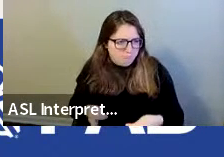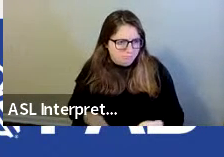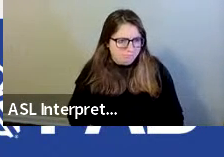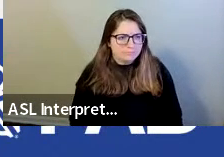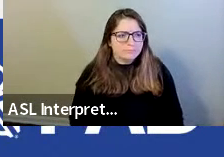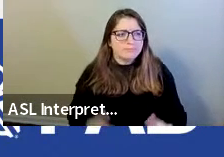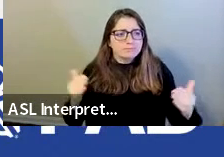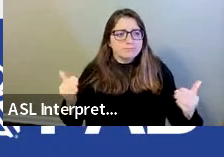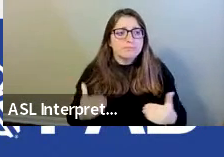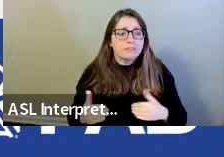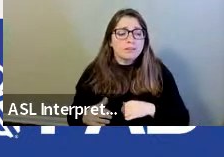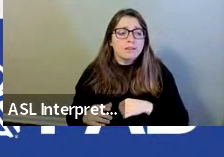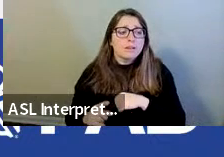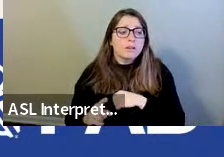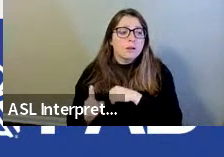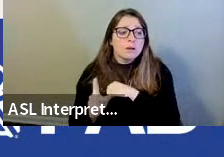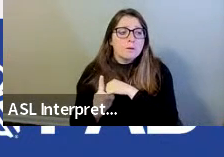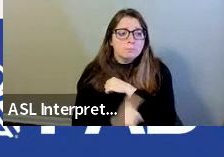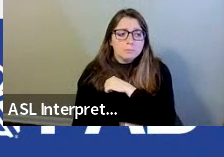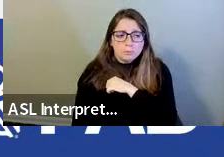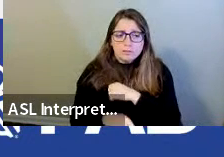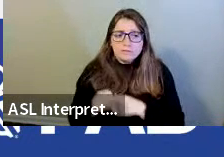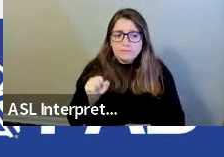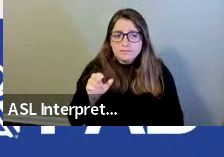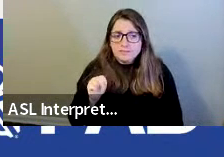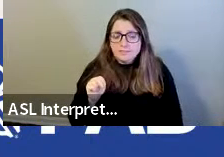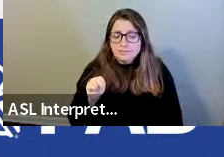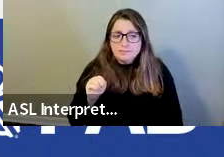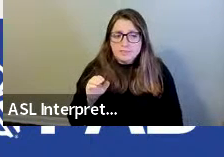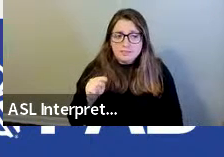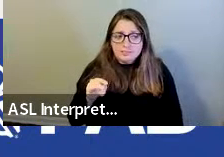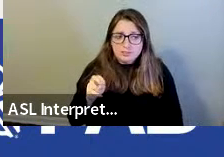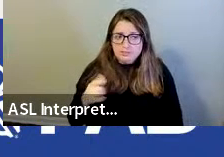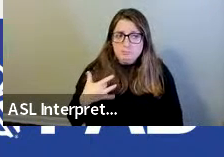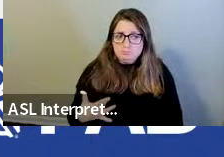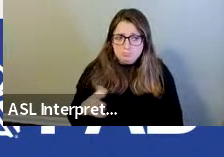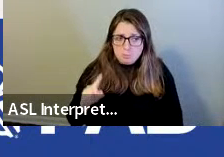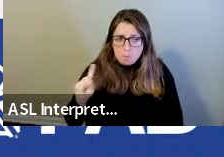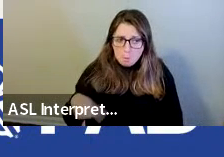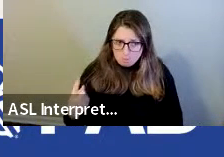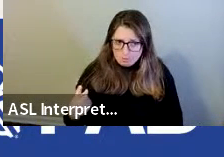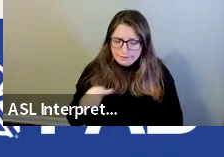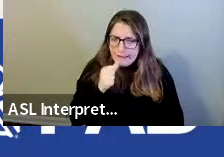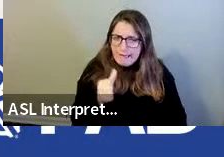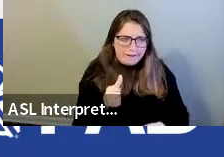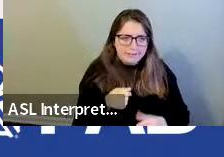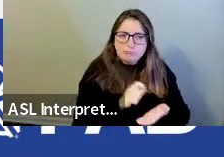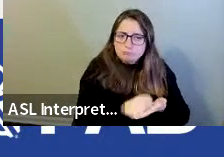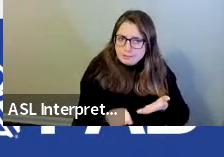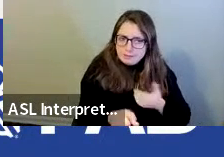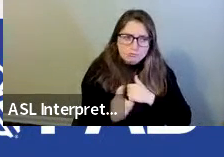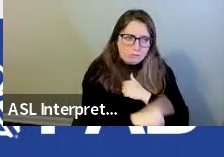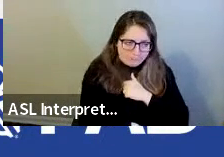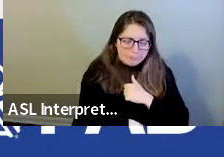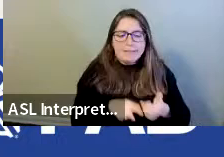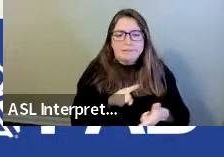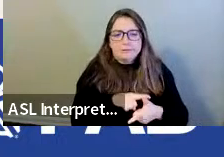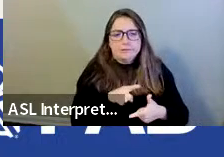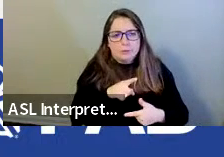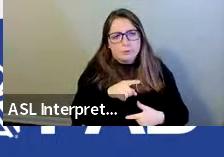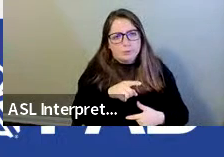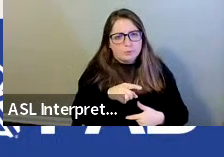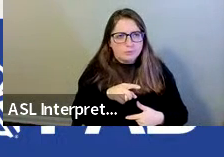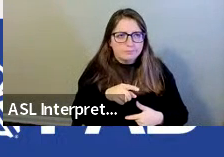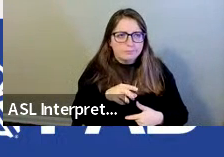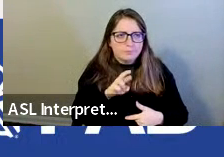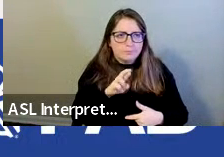assigned other than written reprimands or counselings and trainings. And another issue that we've identified a trend